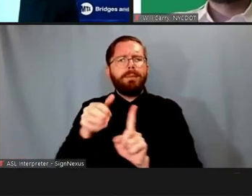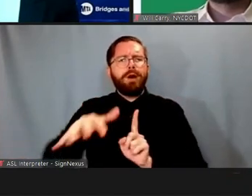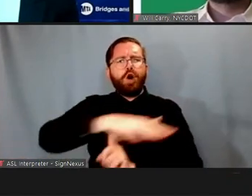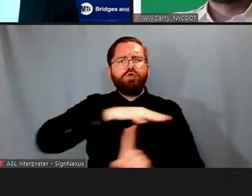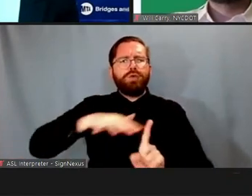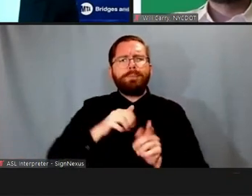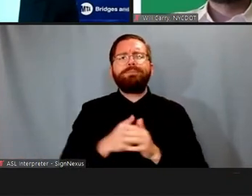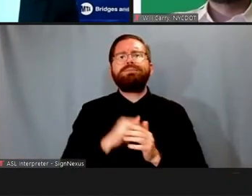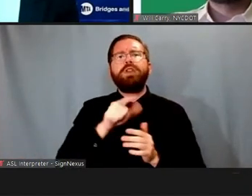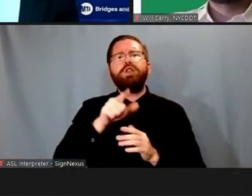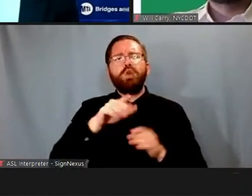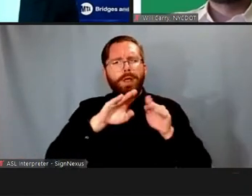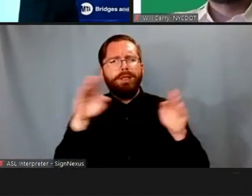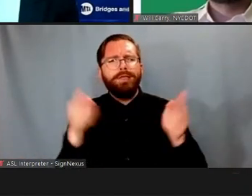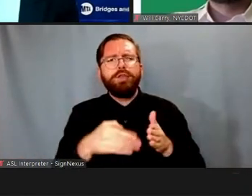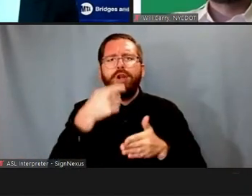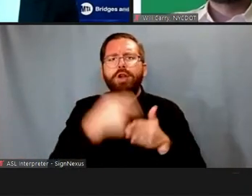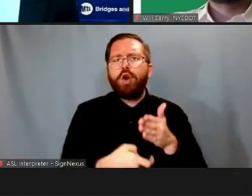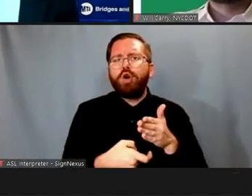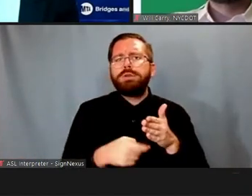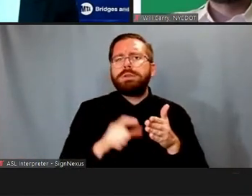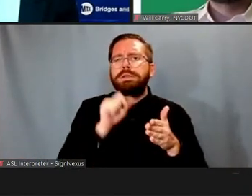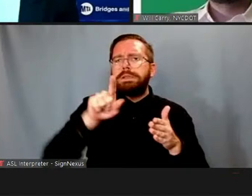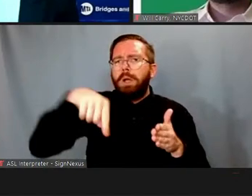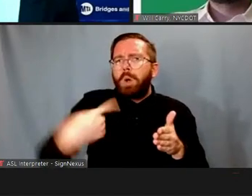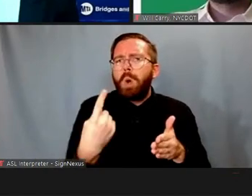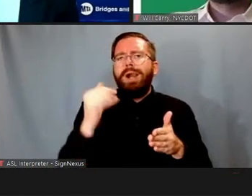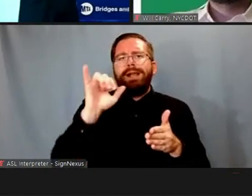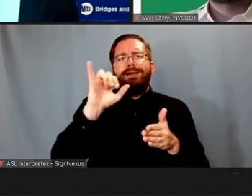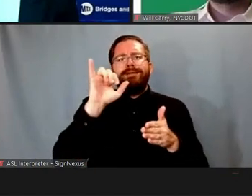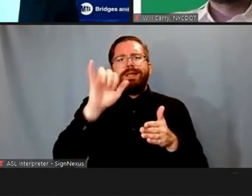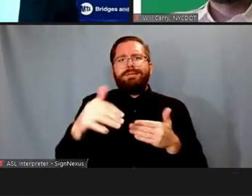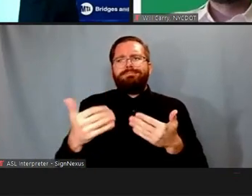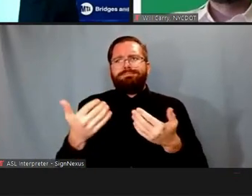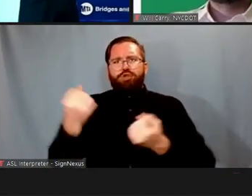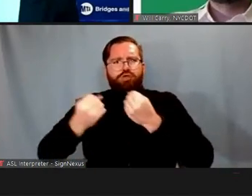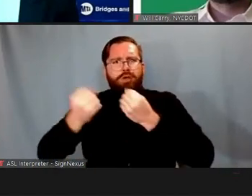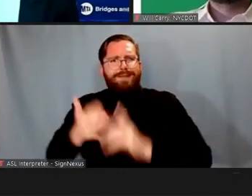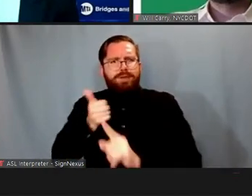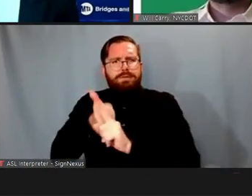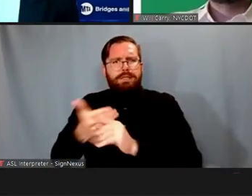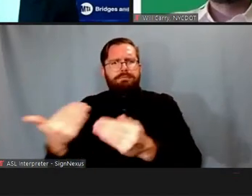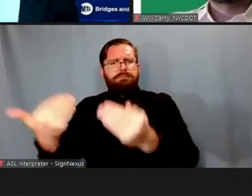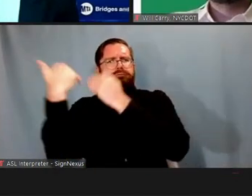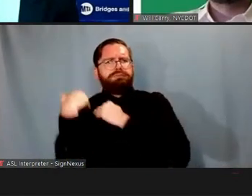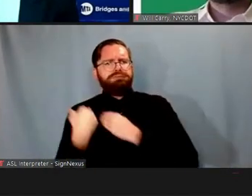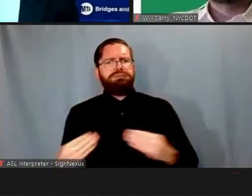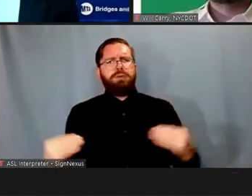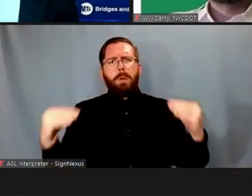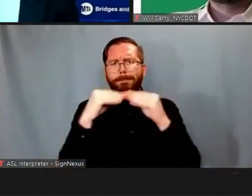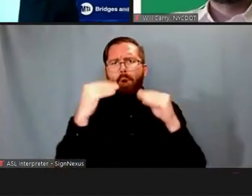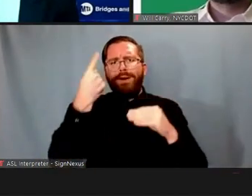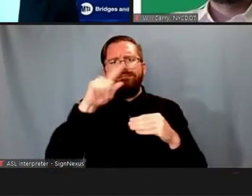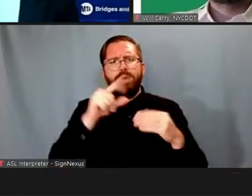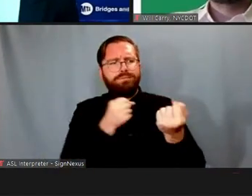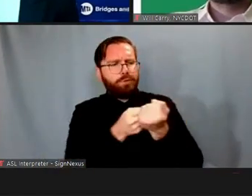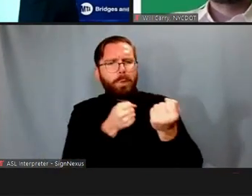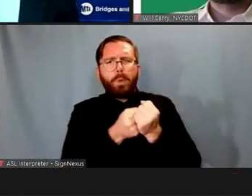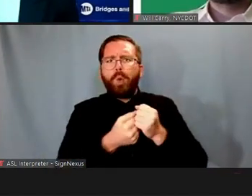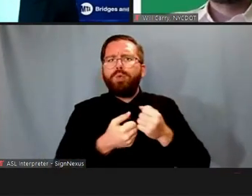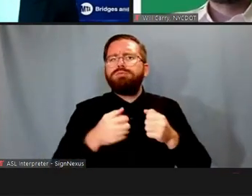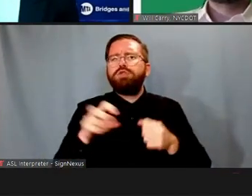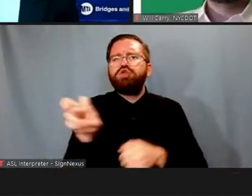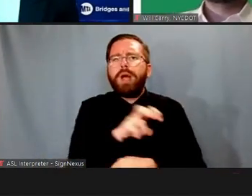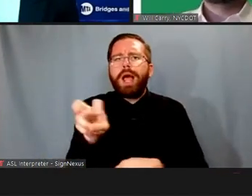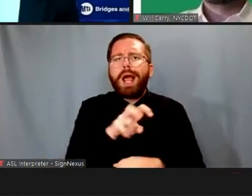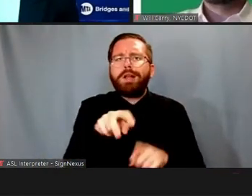building the infrastructure it's not fair for drivers to shoulder a heavier financial burden for transit riders you are mandating that drivers from